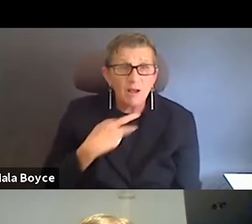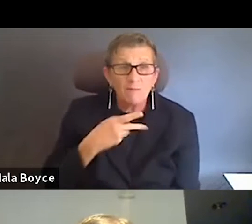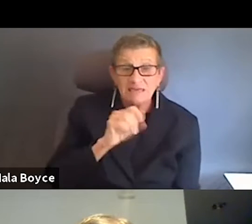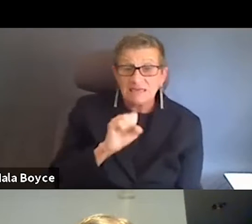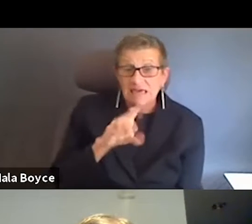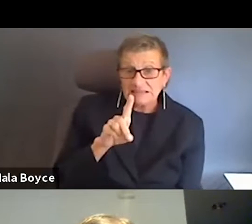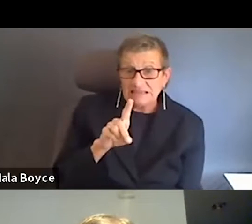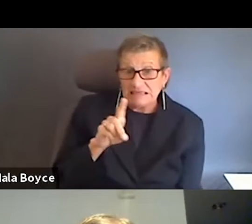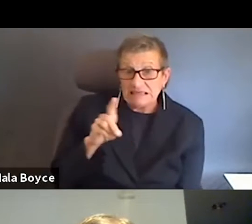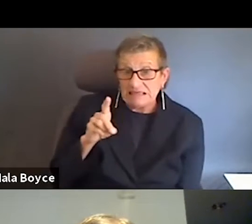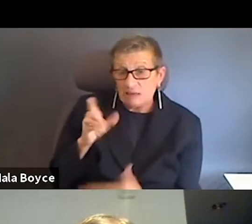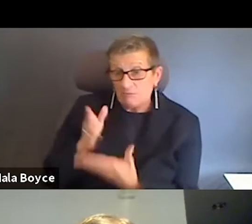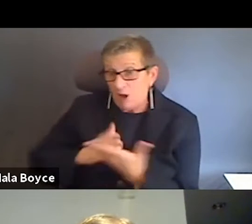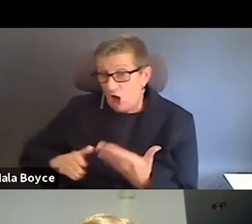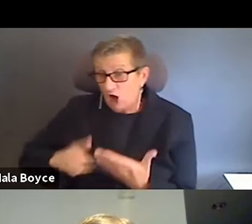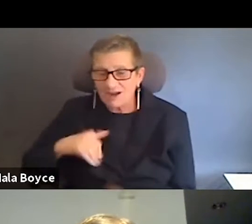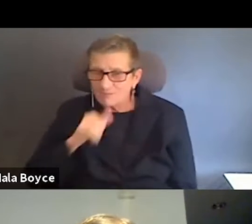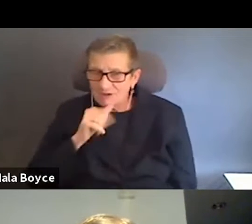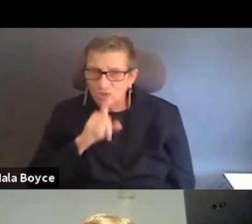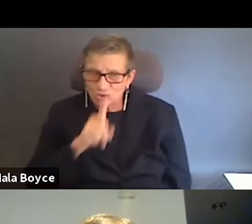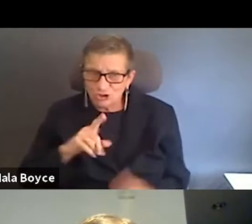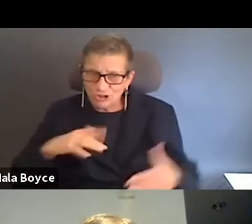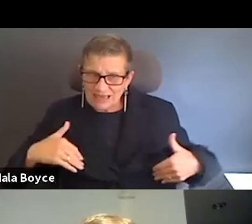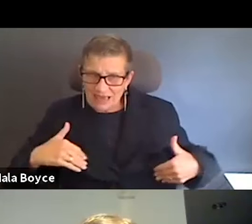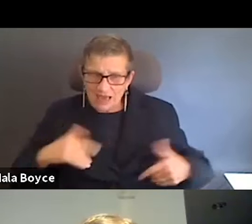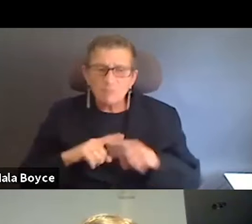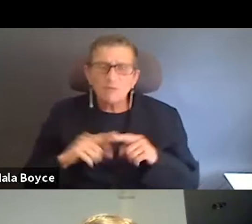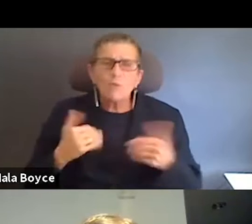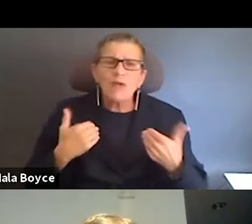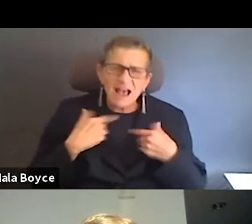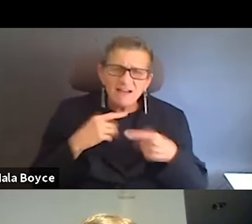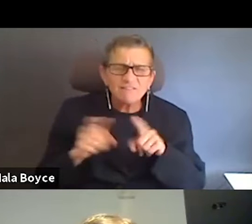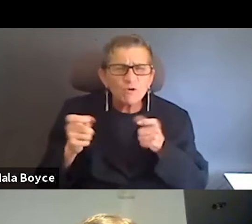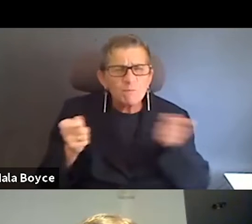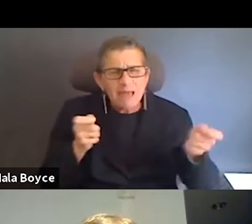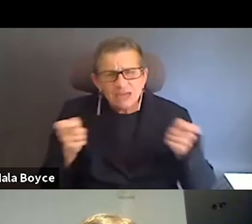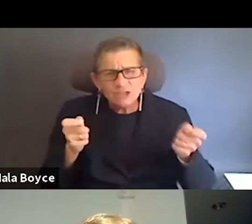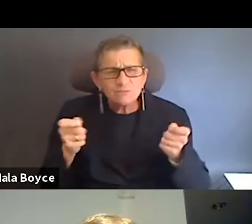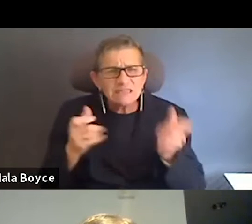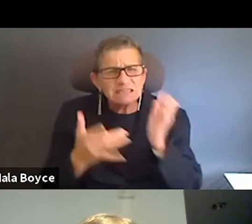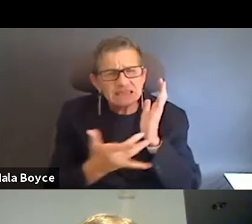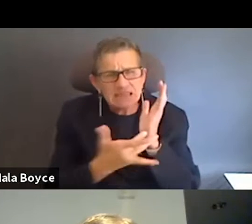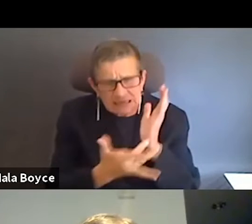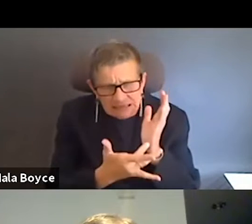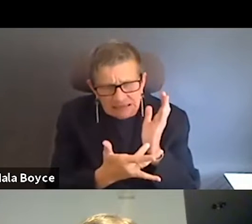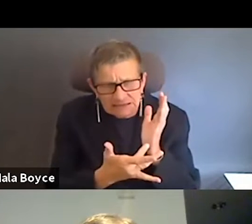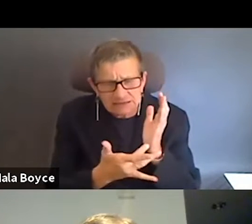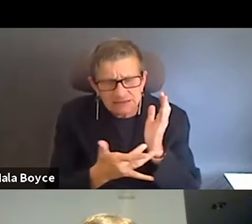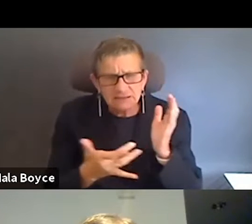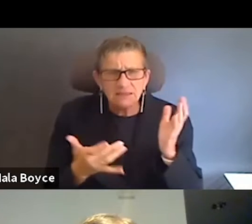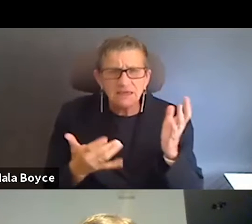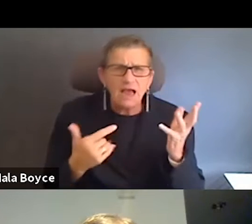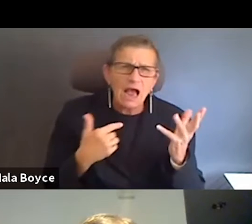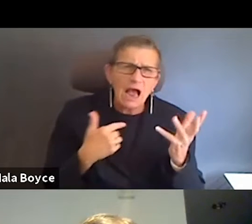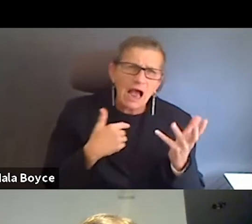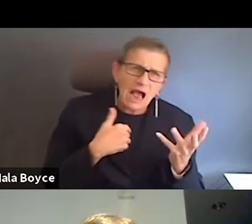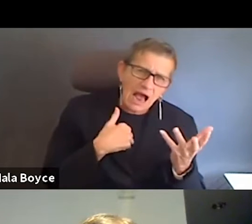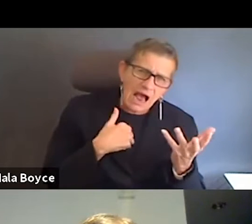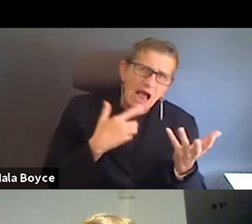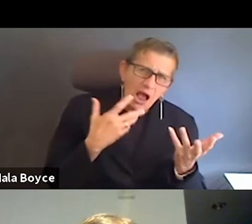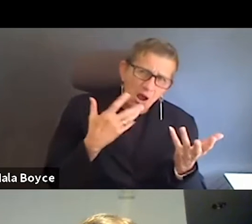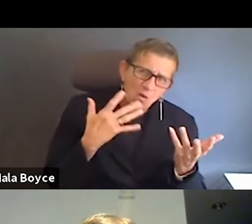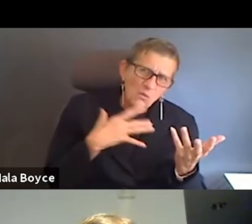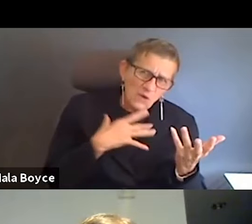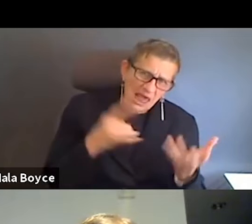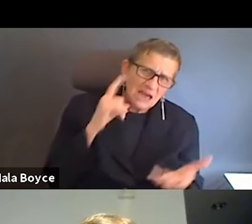I'm not sure yet, but we do have different management techniques, and I would like to think most managers are